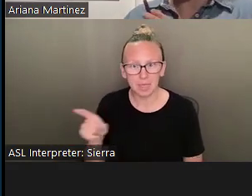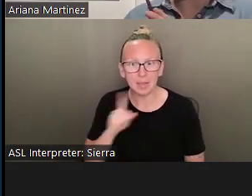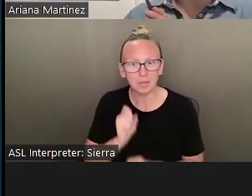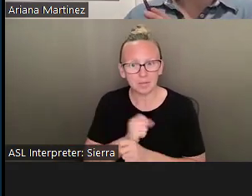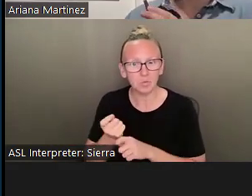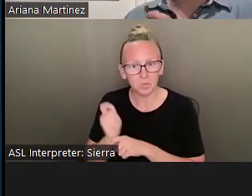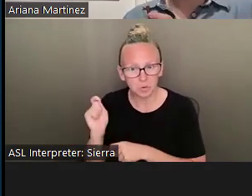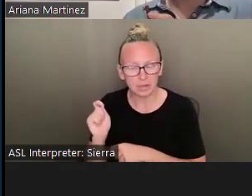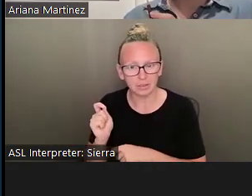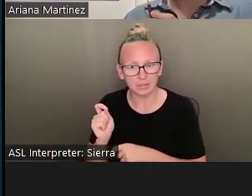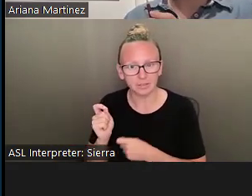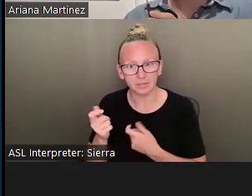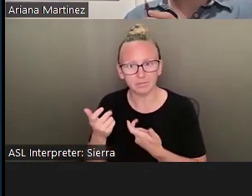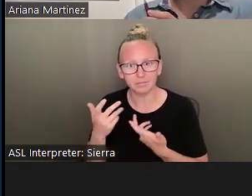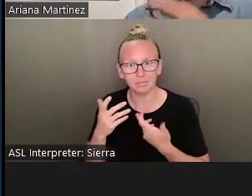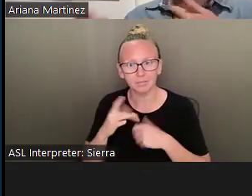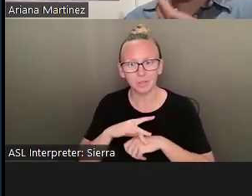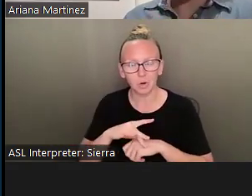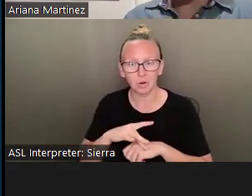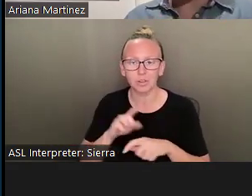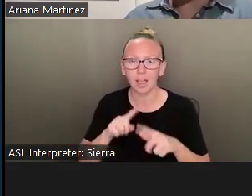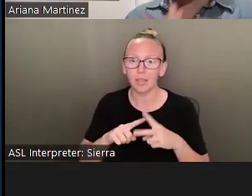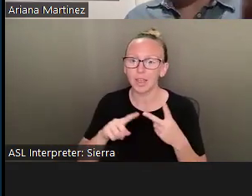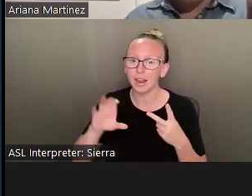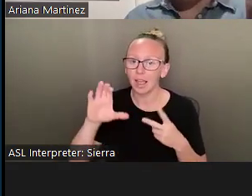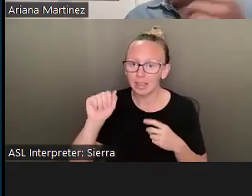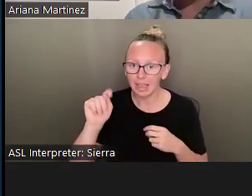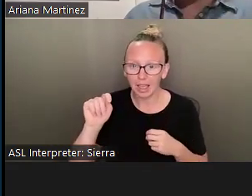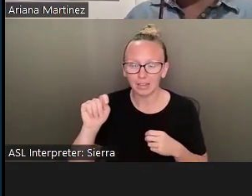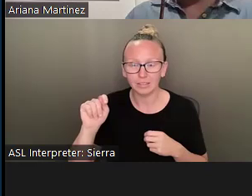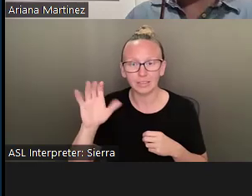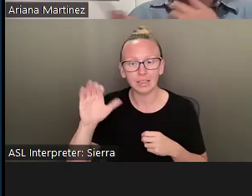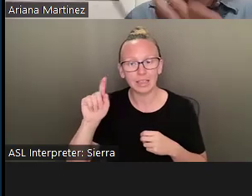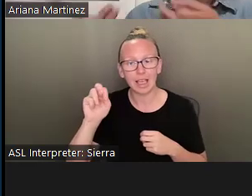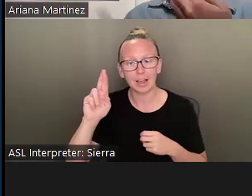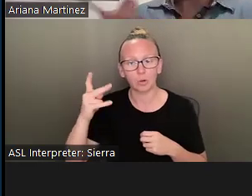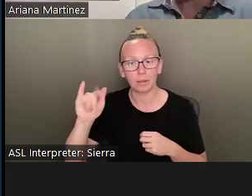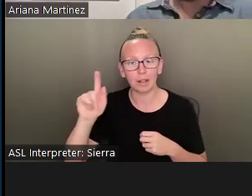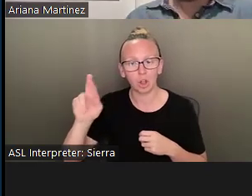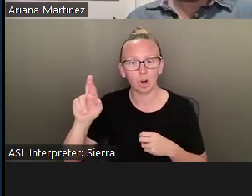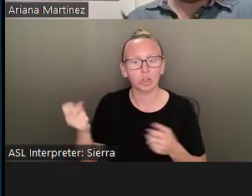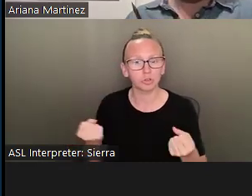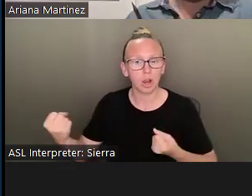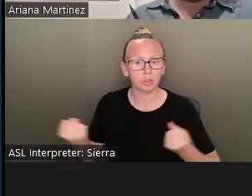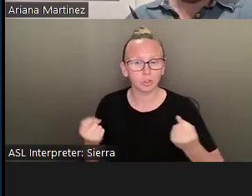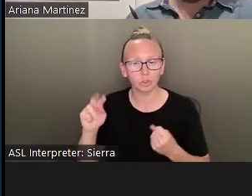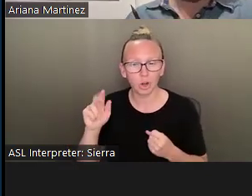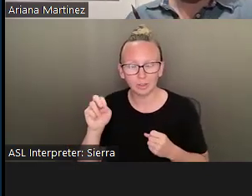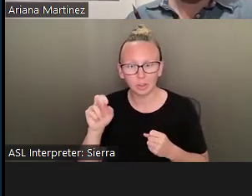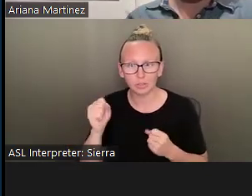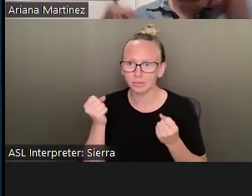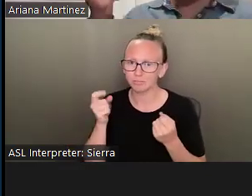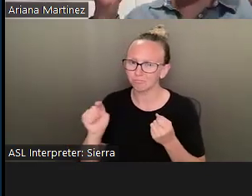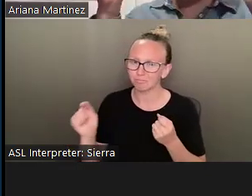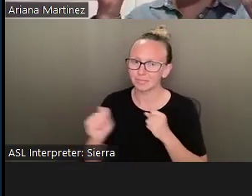Caterpillar tractors. So companies that we know today don't necessarily align with the